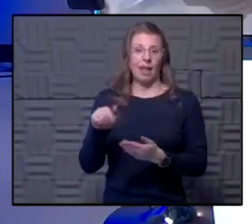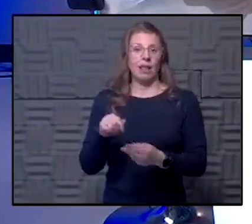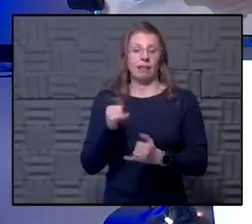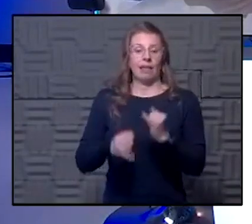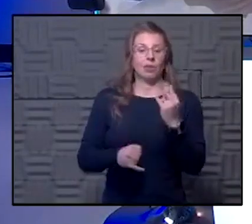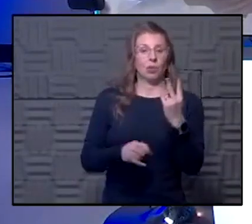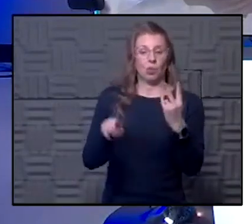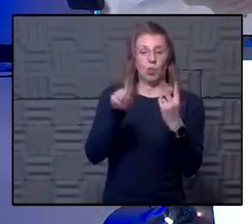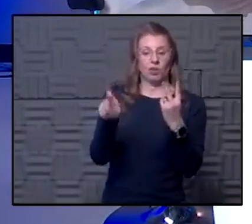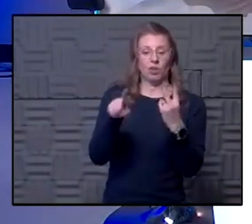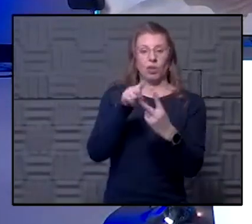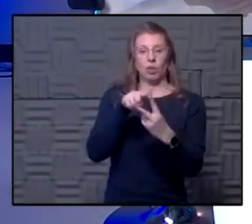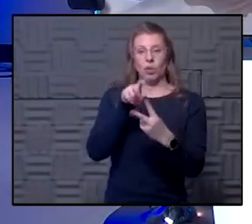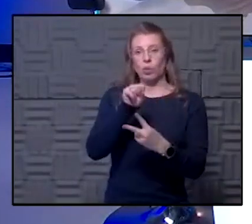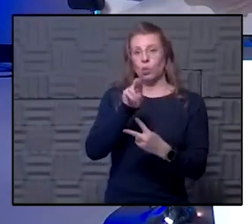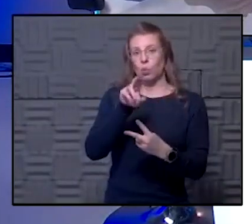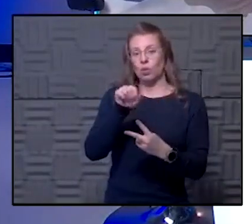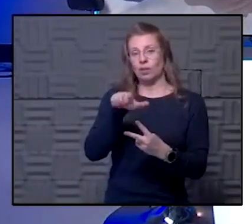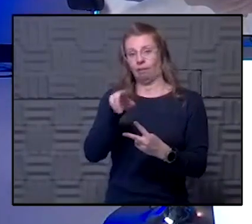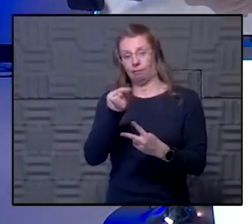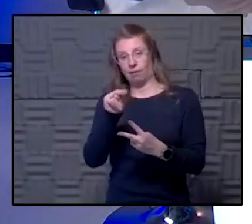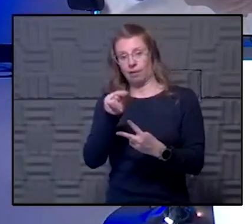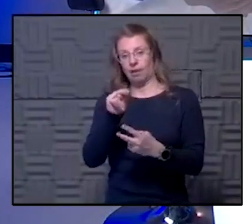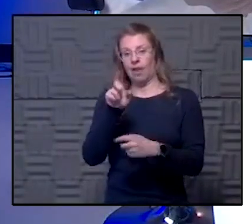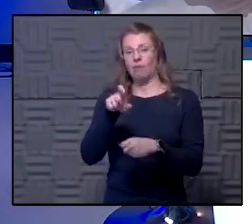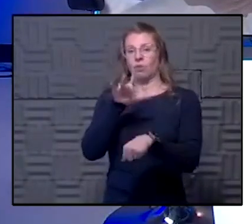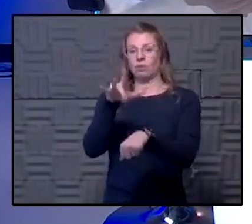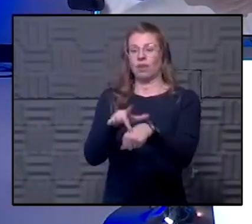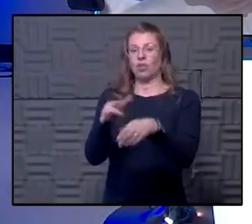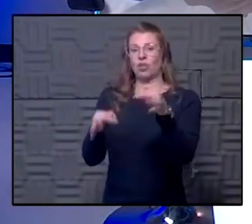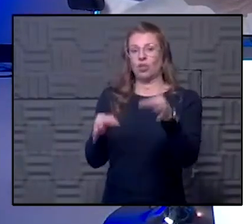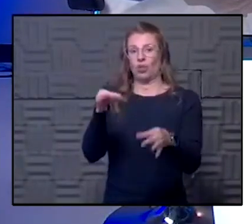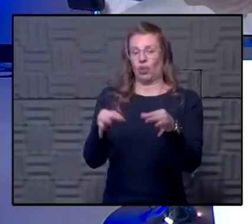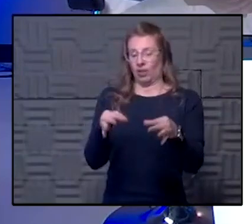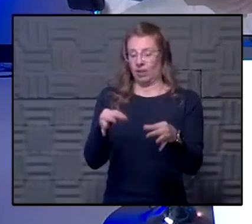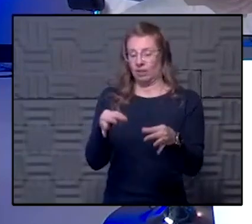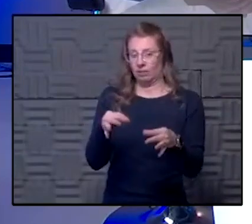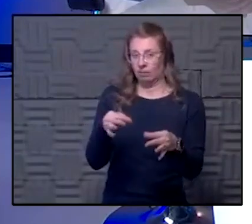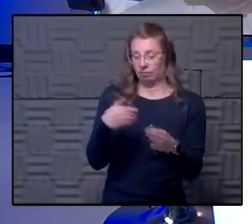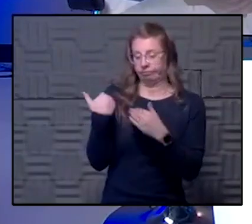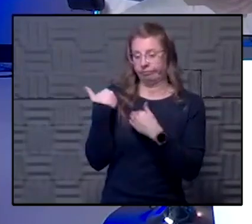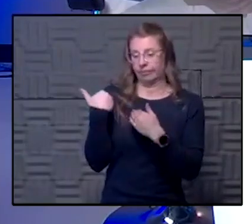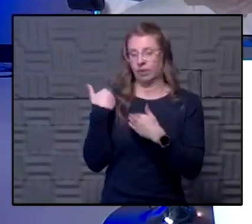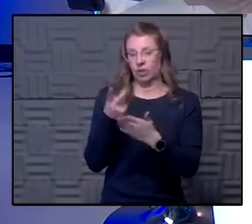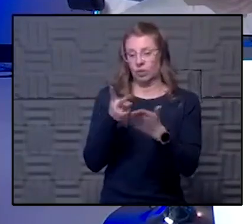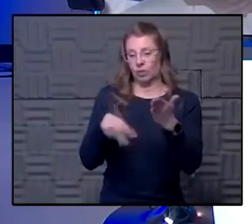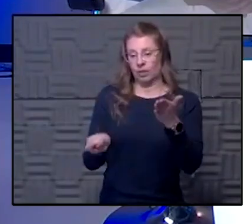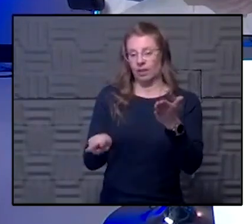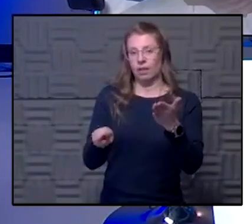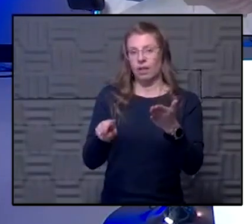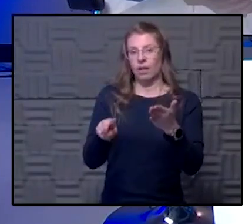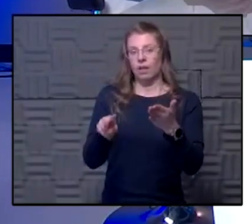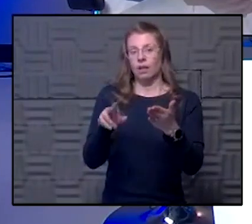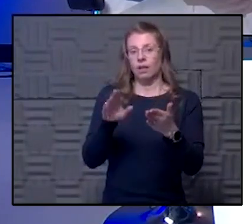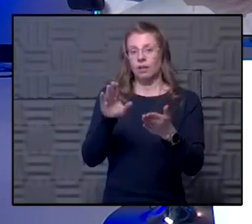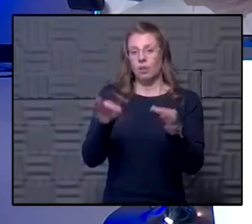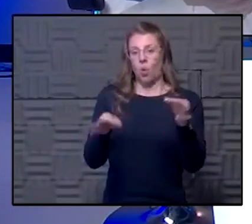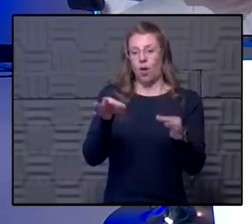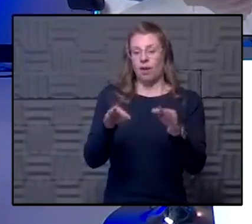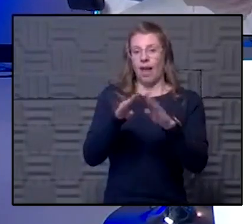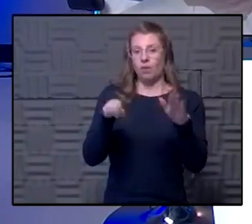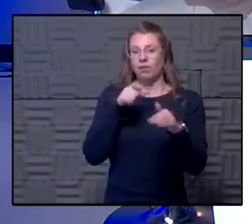questions. Susan has one. She says she has to go to jury duty in 2 weeks. Her county does not require mask wearing inside